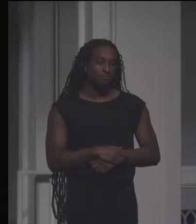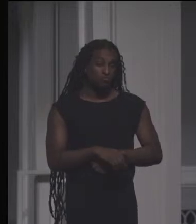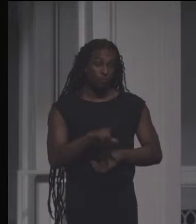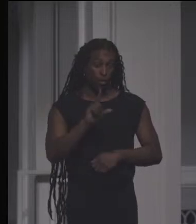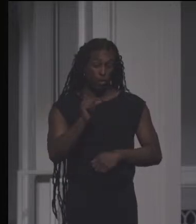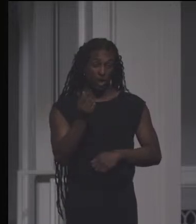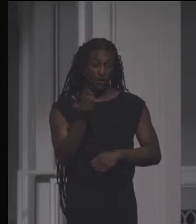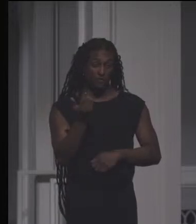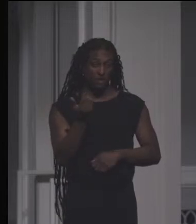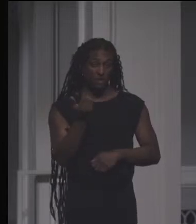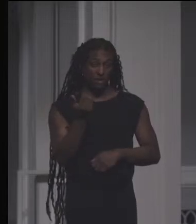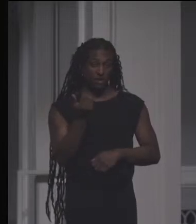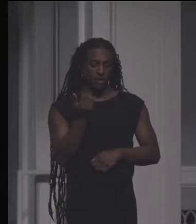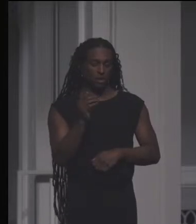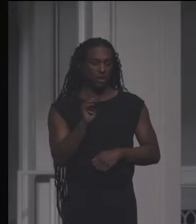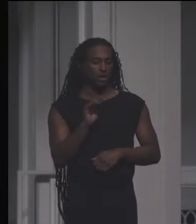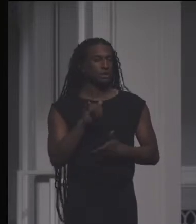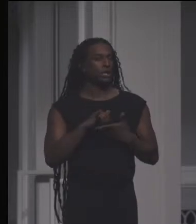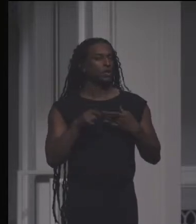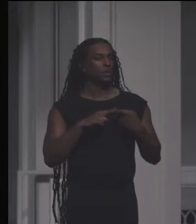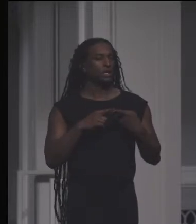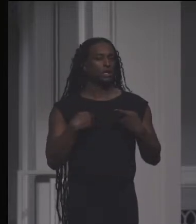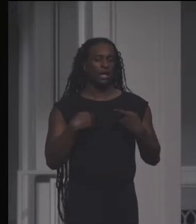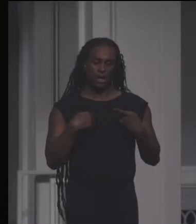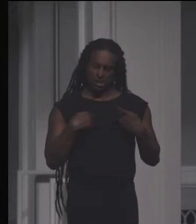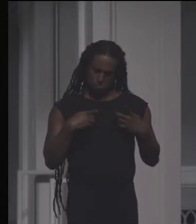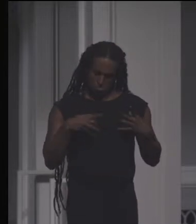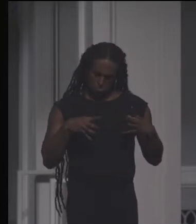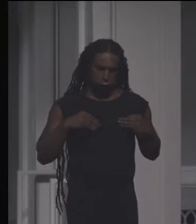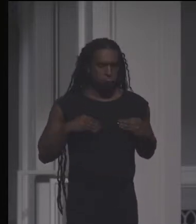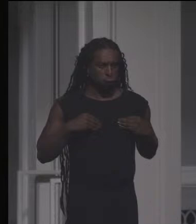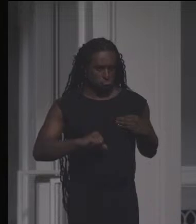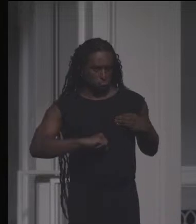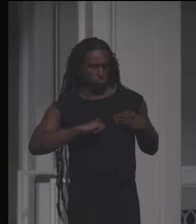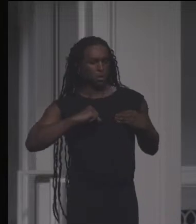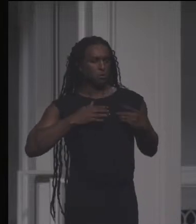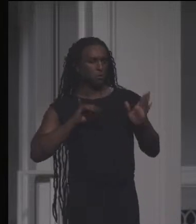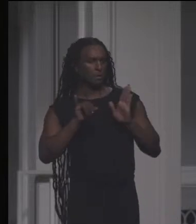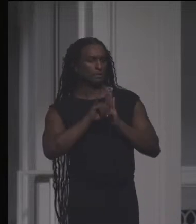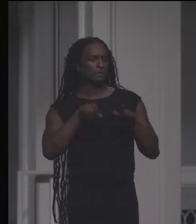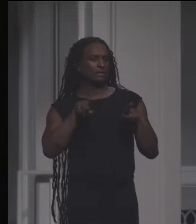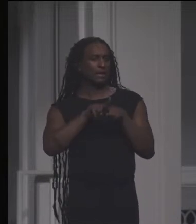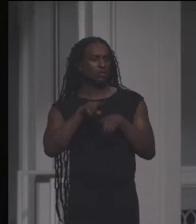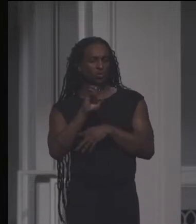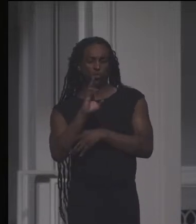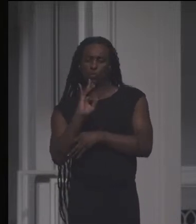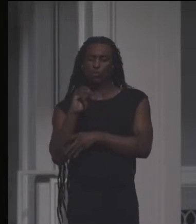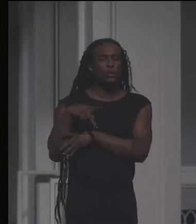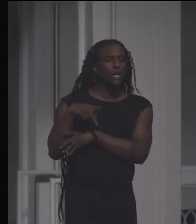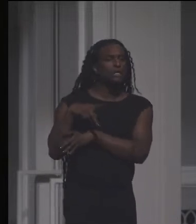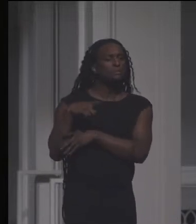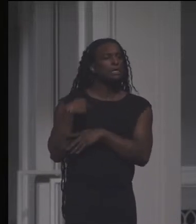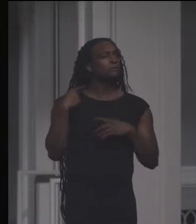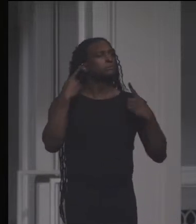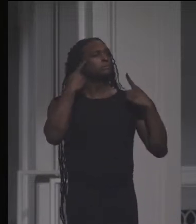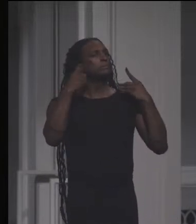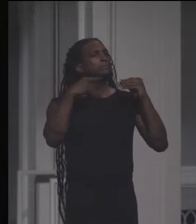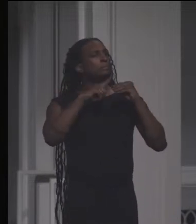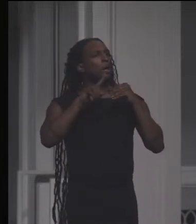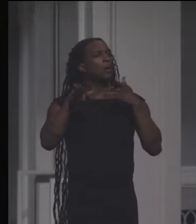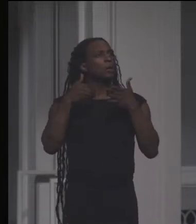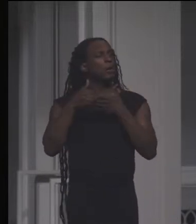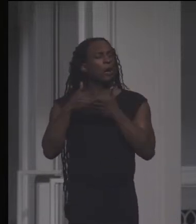2015 was when I was beginning to really claim my identity as a Crip, and I started to think about all the